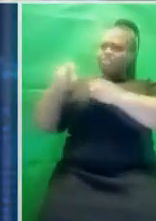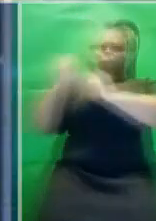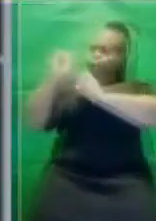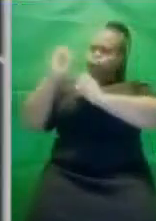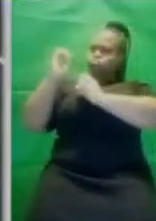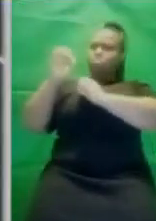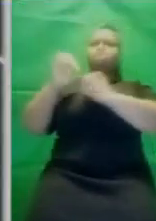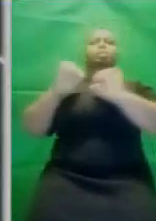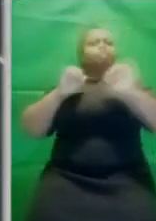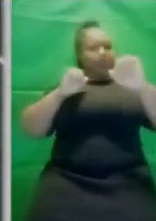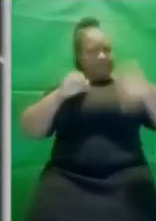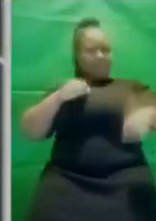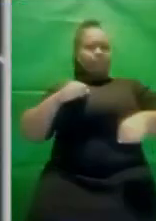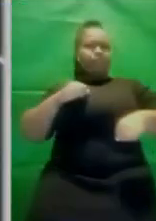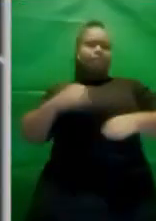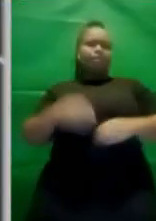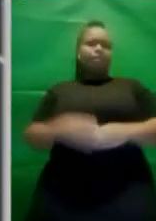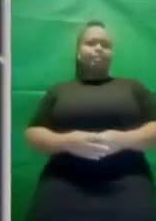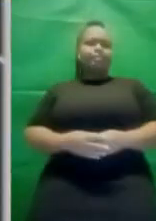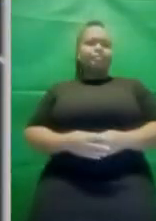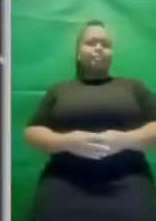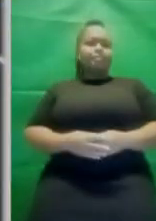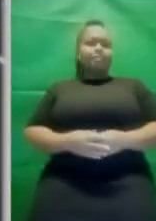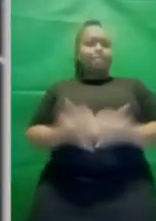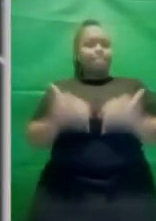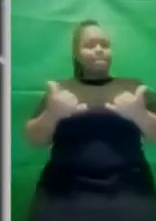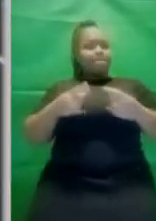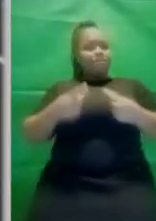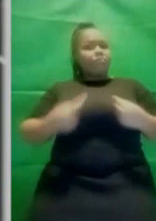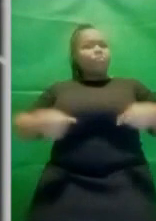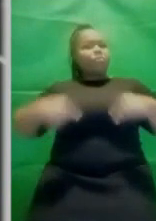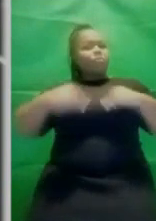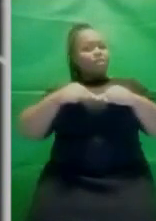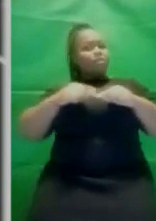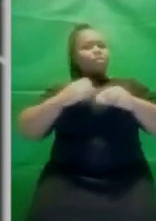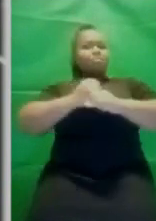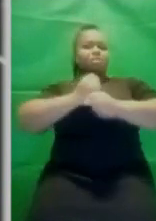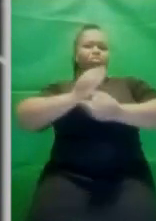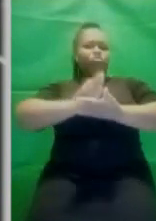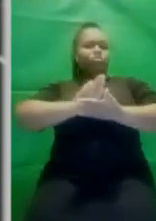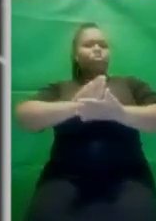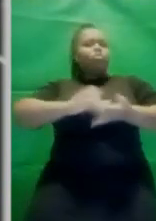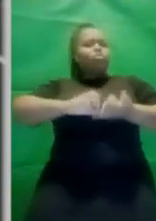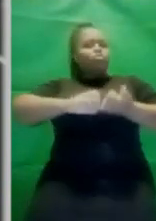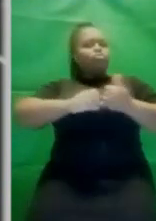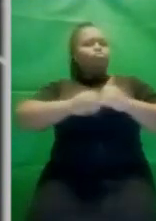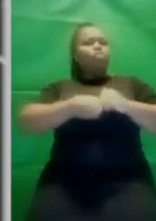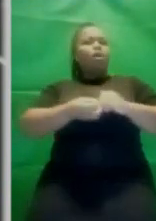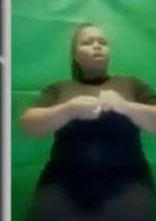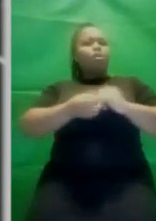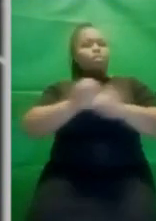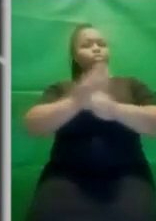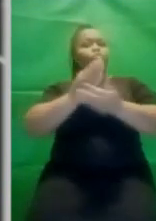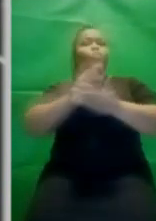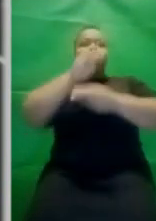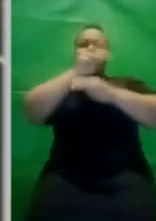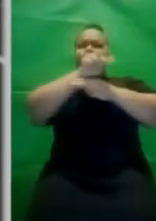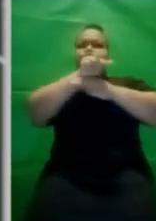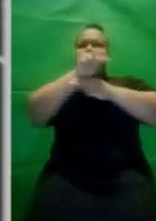Absolutely. And we are going to be ensuring that we play a much more constructive oversight role to ensure